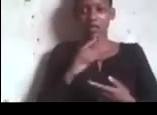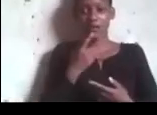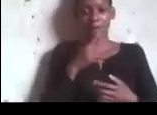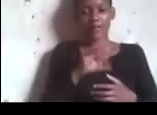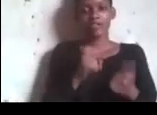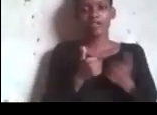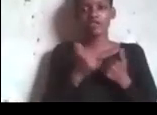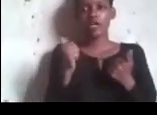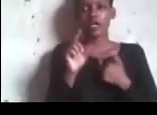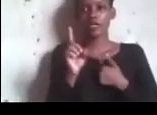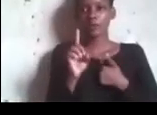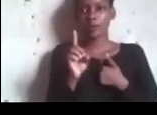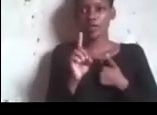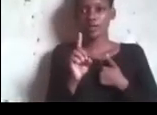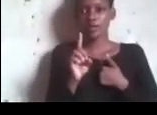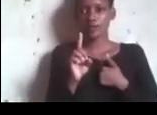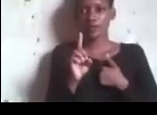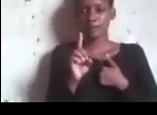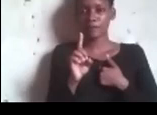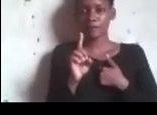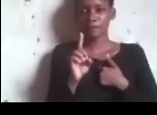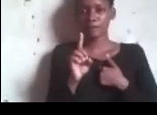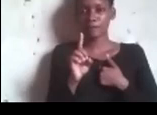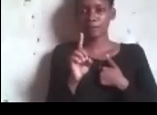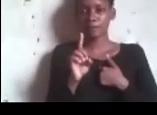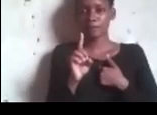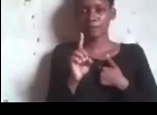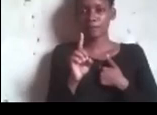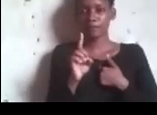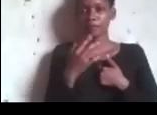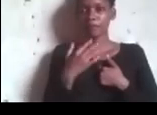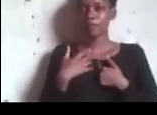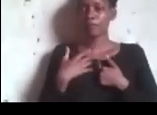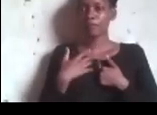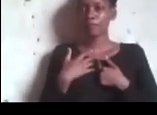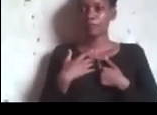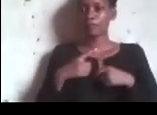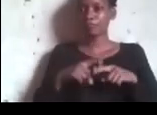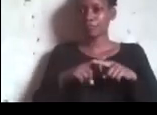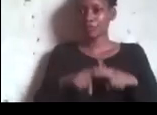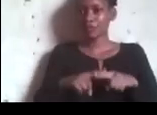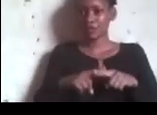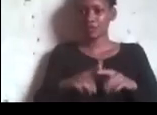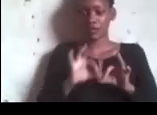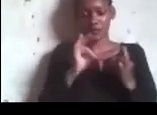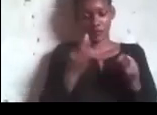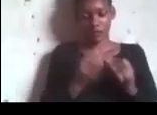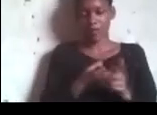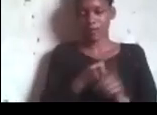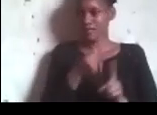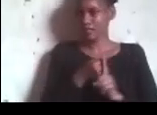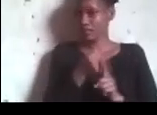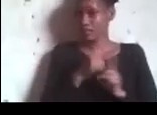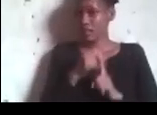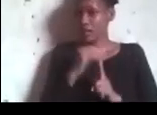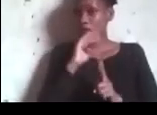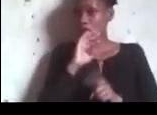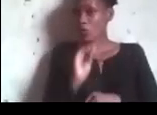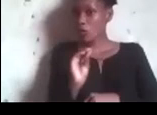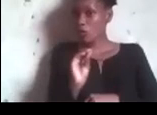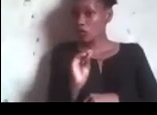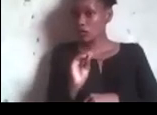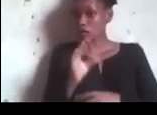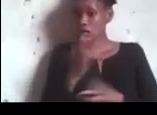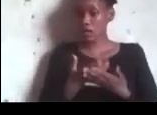that now it will be dependent on whether there are enough family advocates to issue such